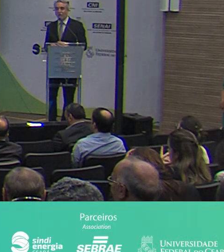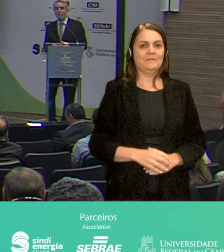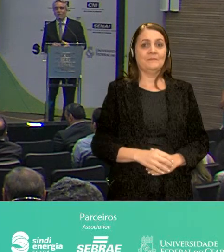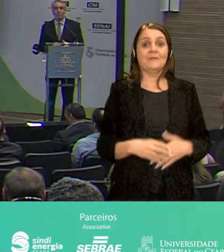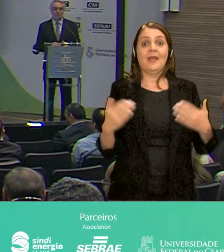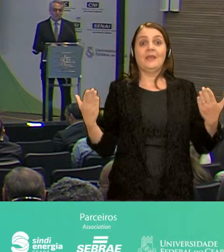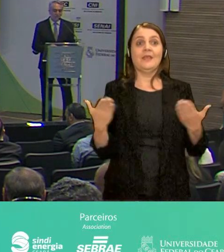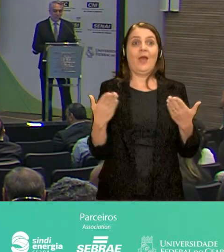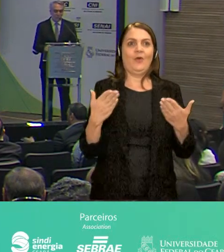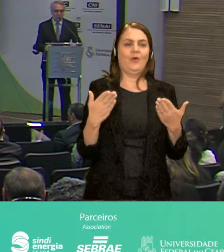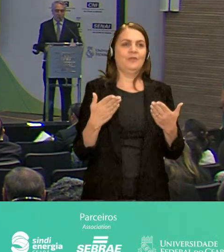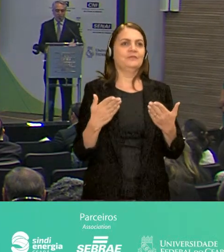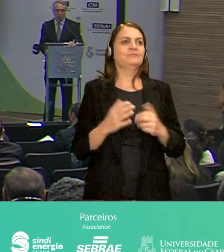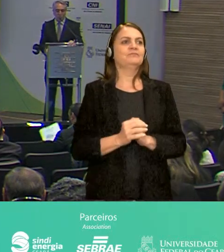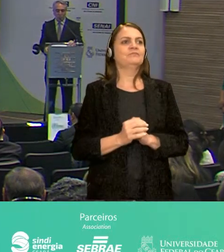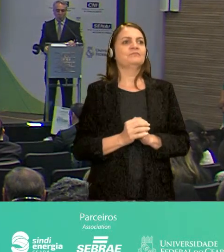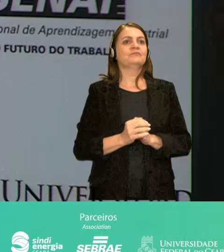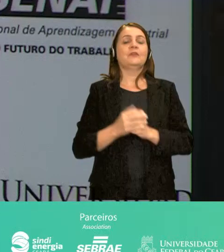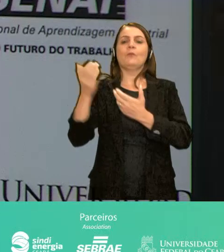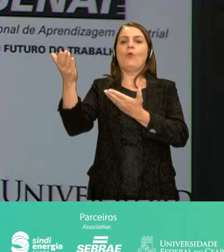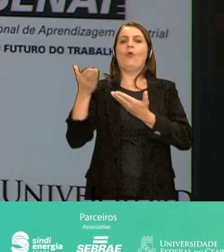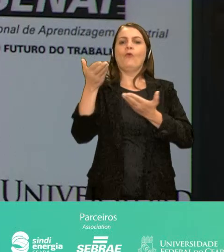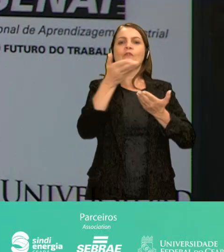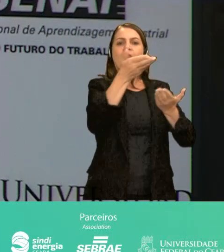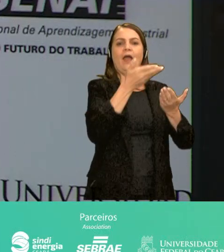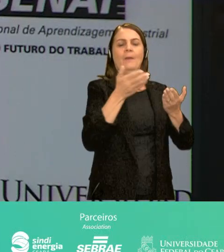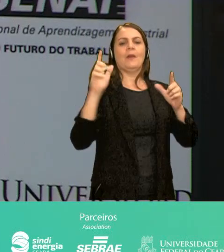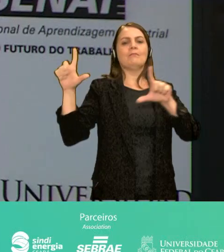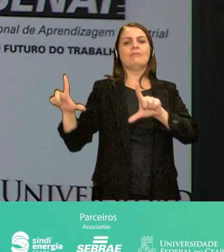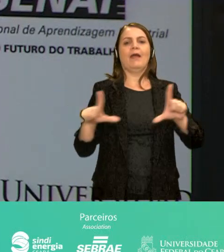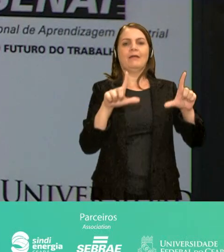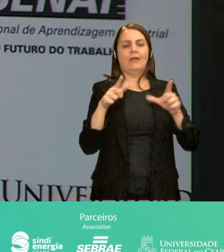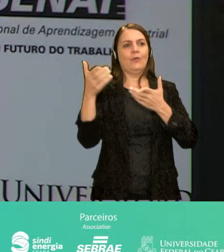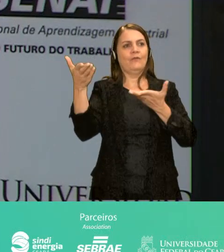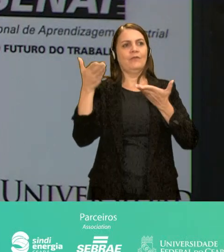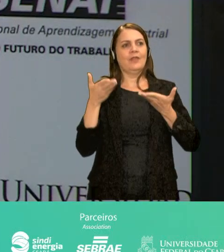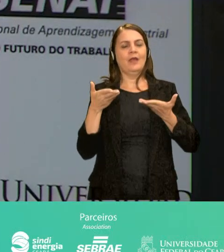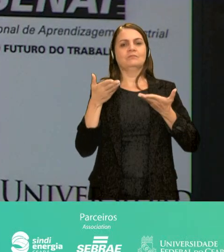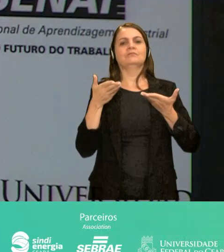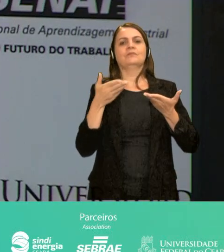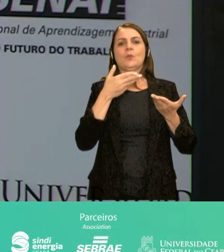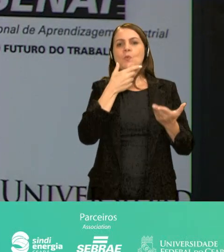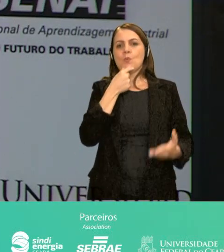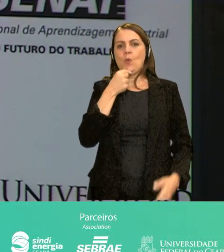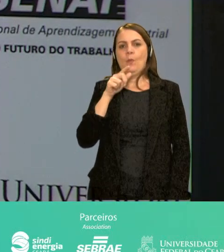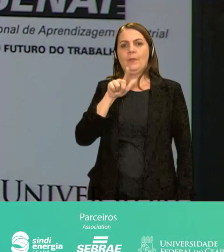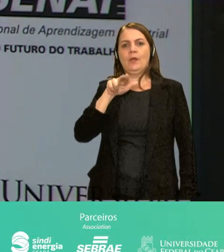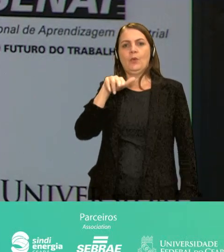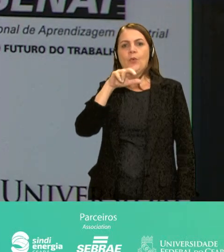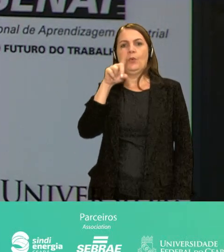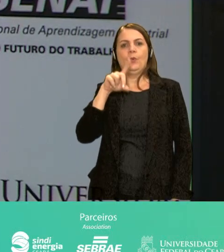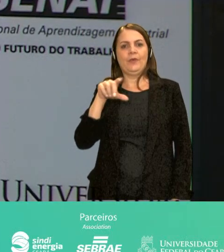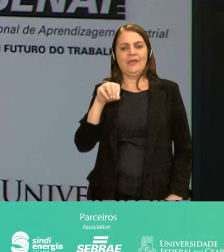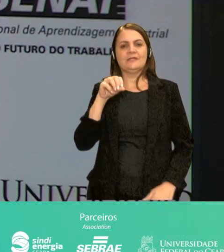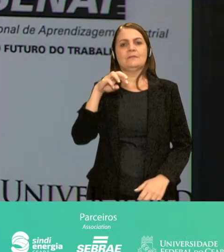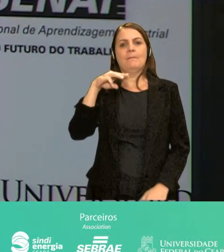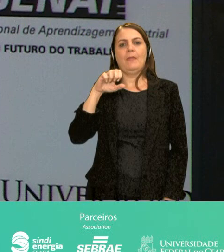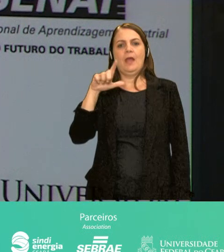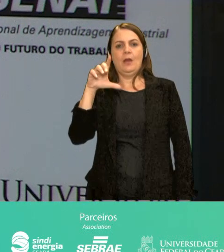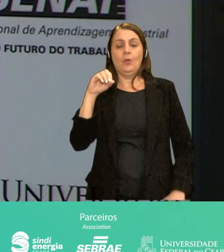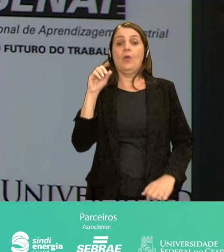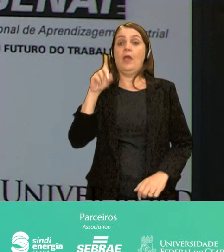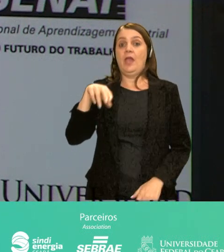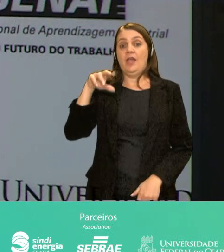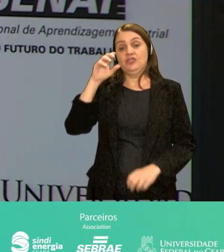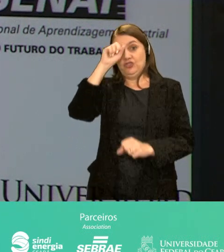Well, now to comprise our panel, Para o nosso painel, eu queria convidar a vir aqui ao palco o senhor Luiz Melo, gerente de desenvolvimento de negócios